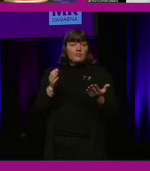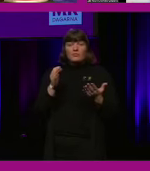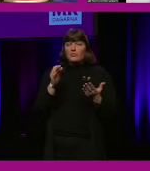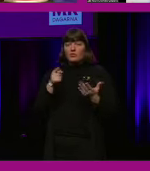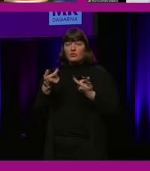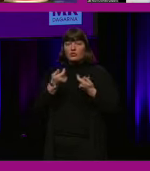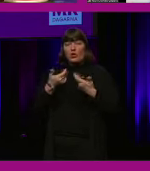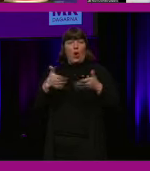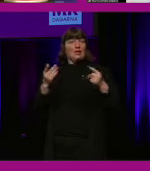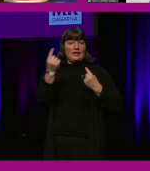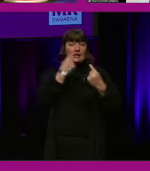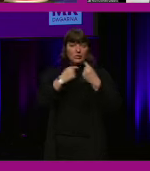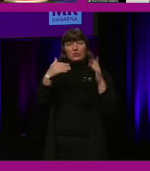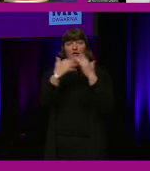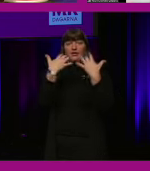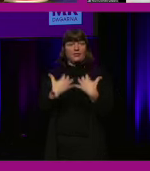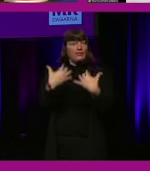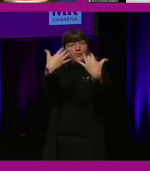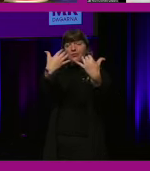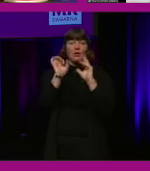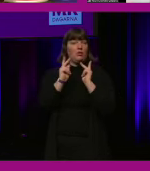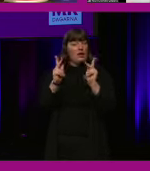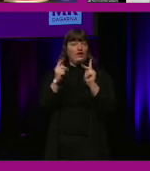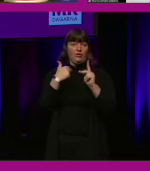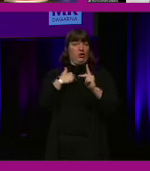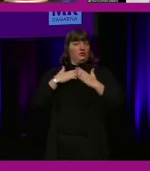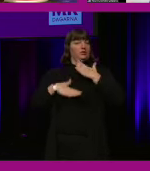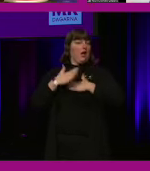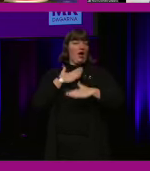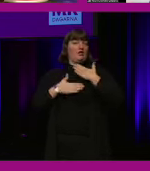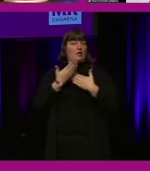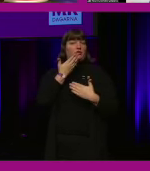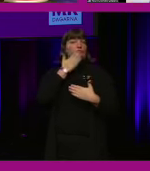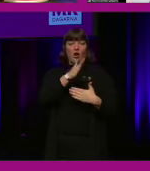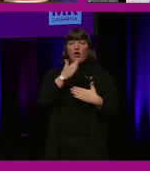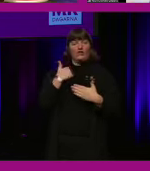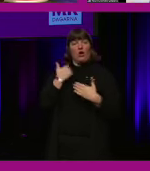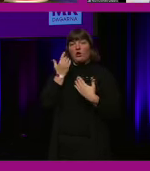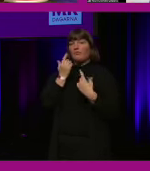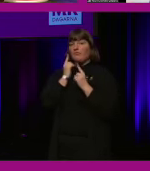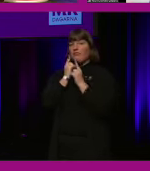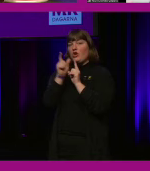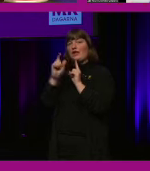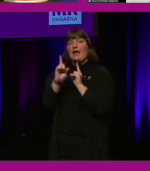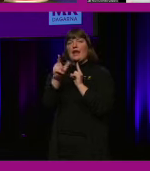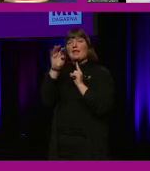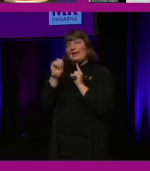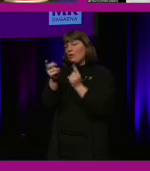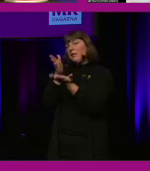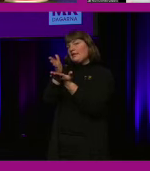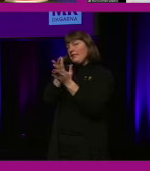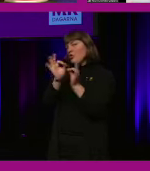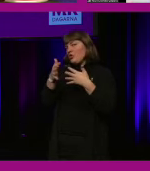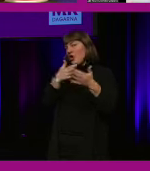to discussions to everybody, that's fine too. I'll be guided by you. I'm in your hands. Whatever you think is going to work best. Yes, exactly.